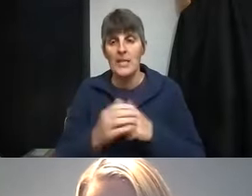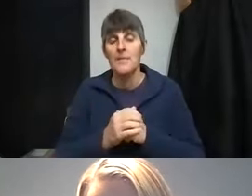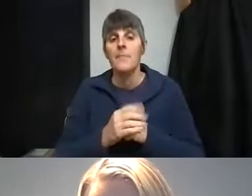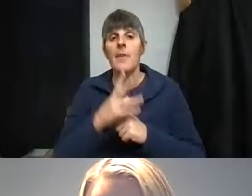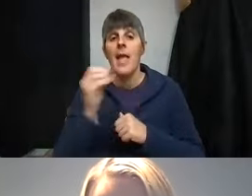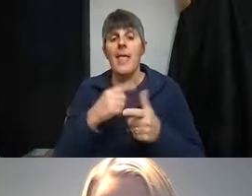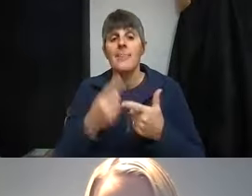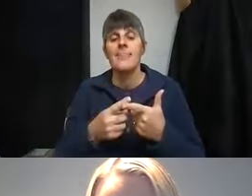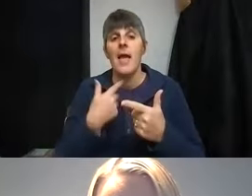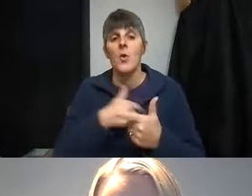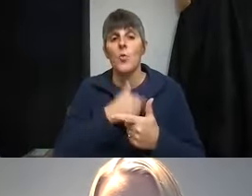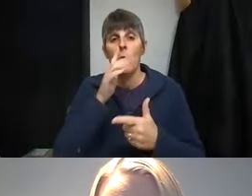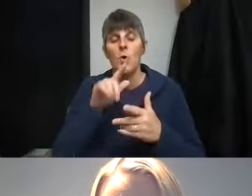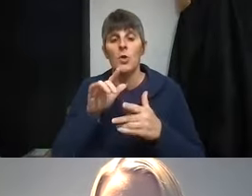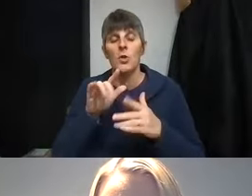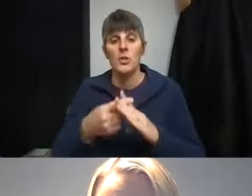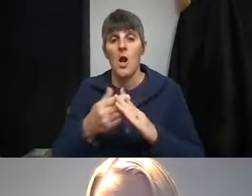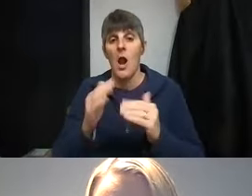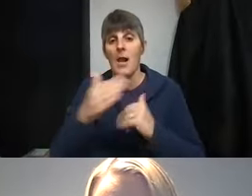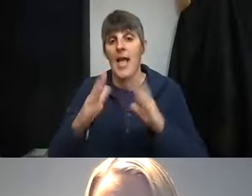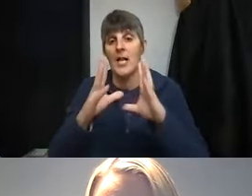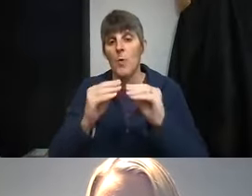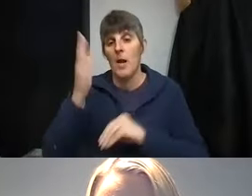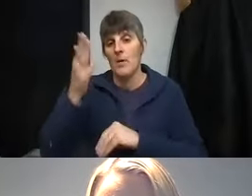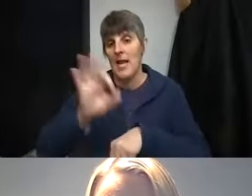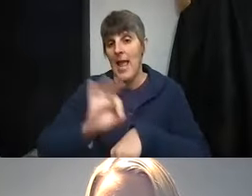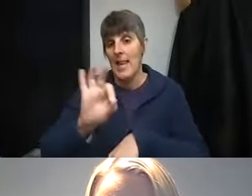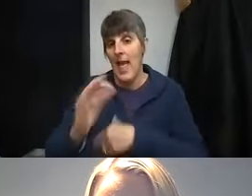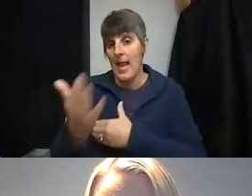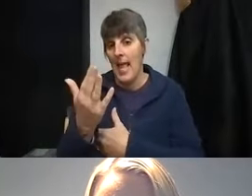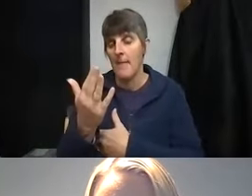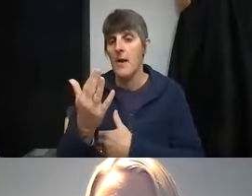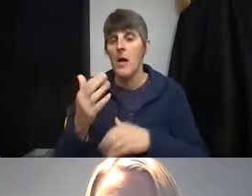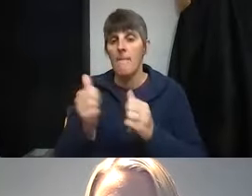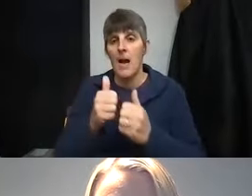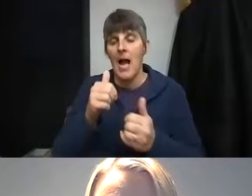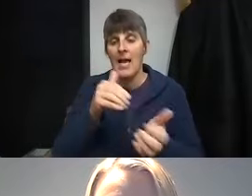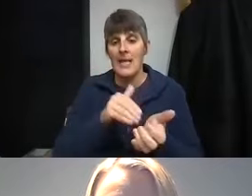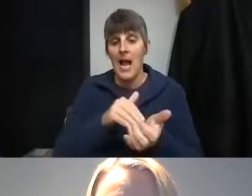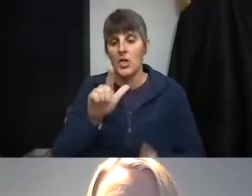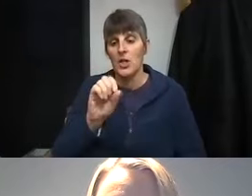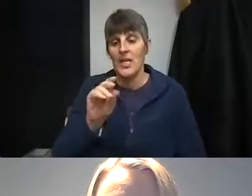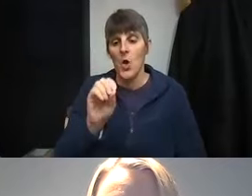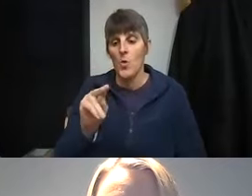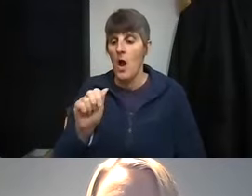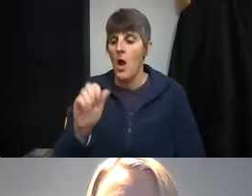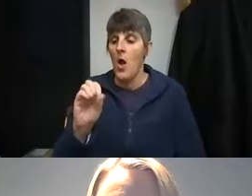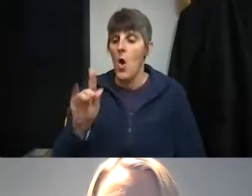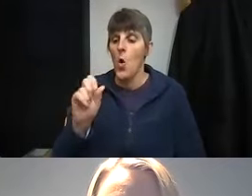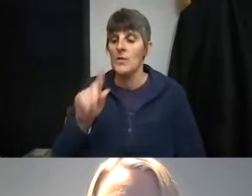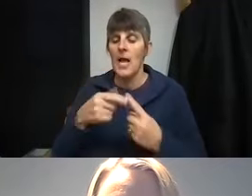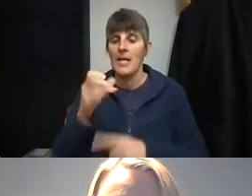And then we are kicking off our next webinar presentation at 9 a.m. By Dr. Leona Oakes on sexuality and gender